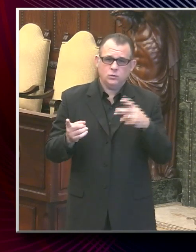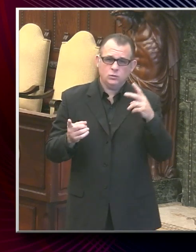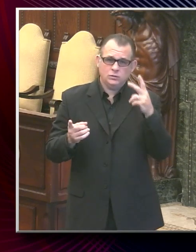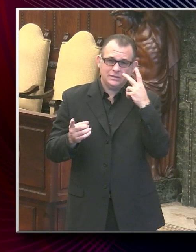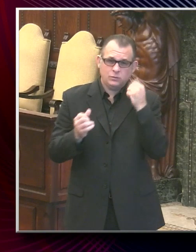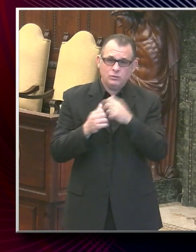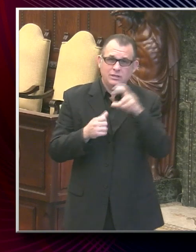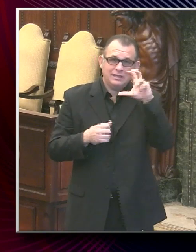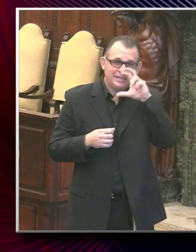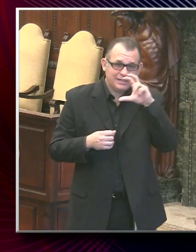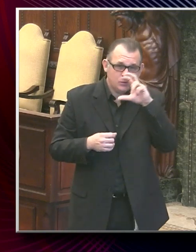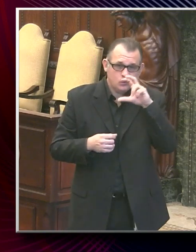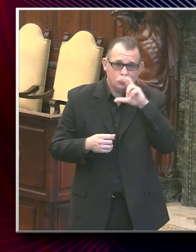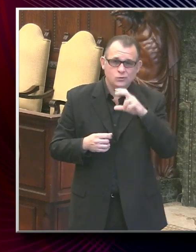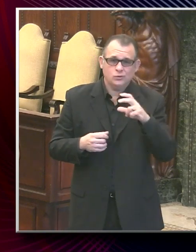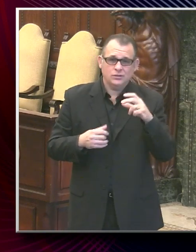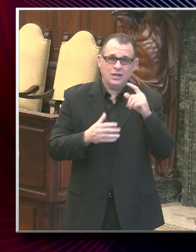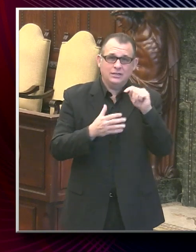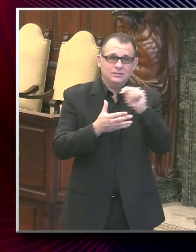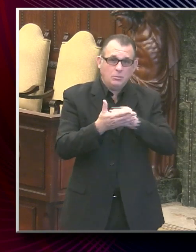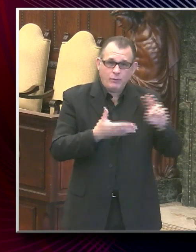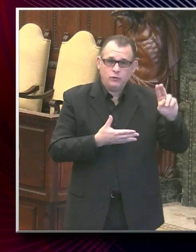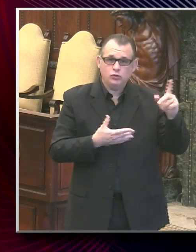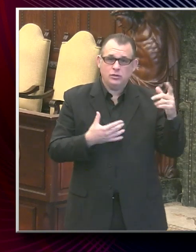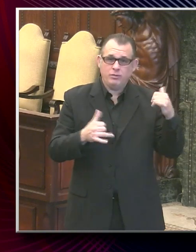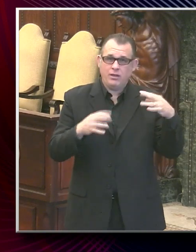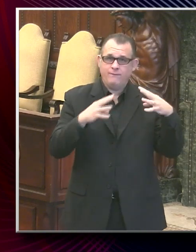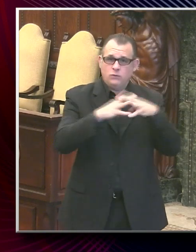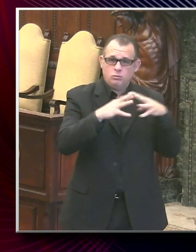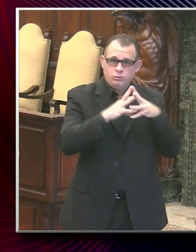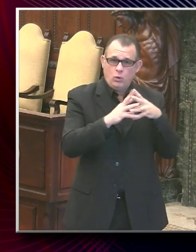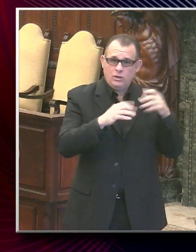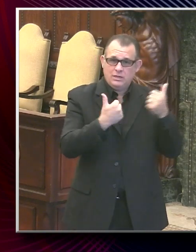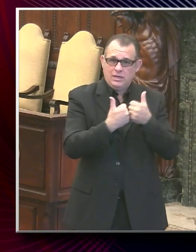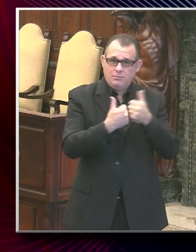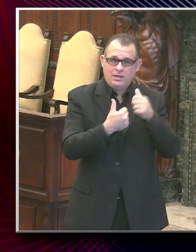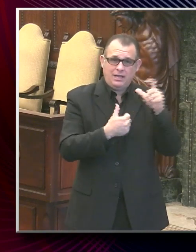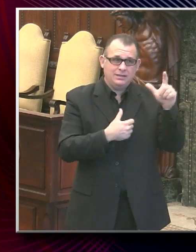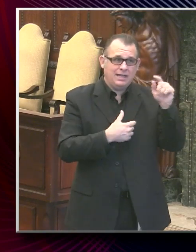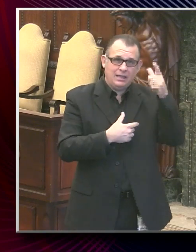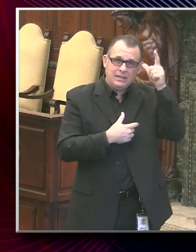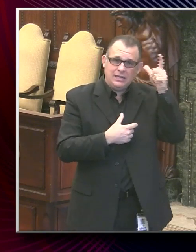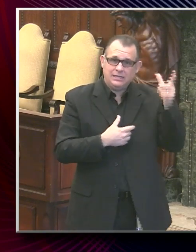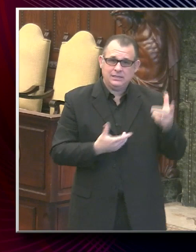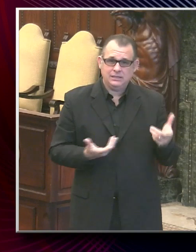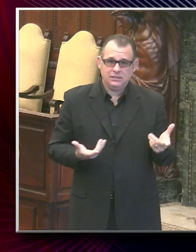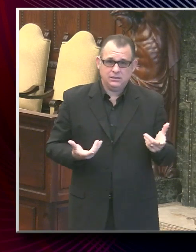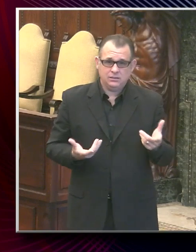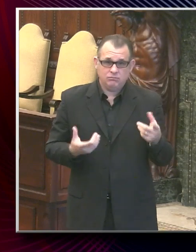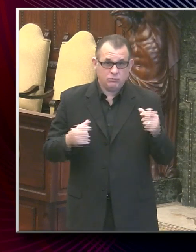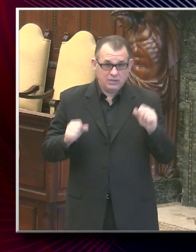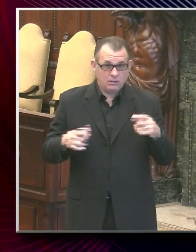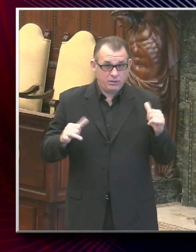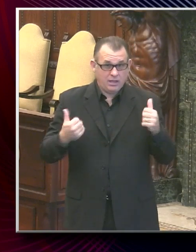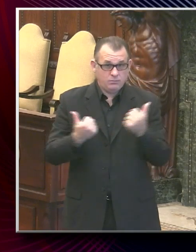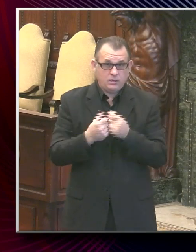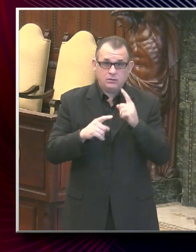and for Temple University to play their football games at the link this year, they can play it, but with no fans? I just want to make sure I understood that.